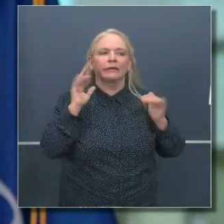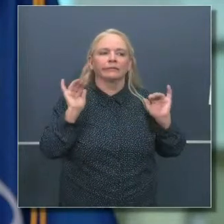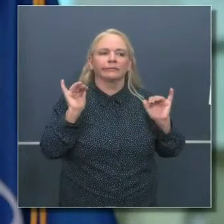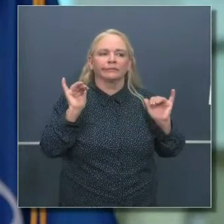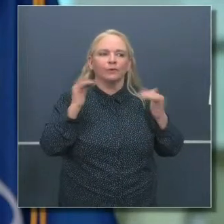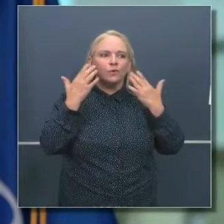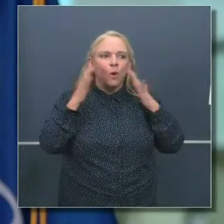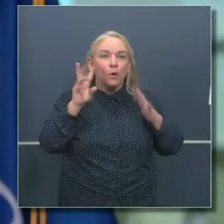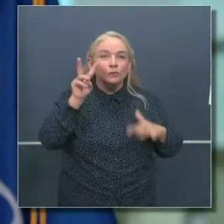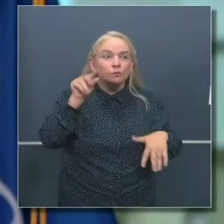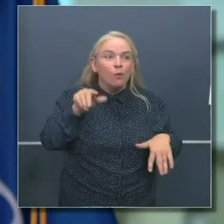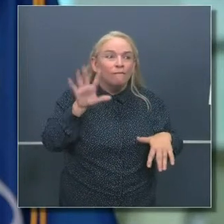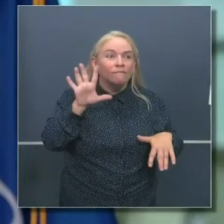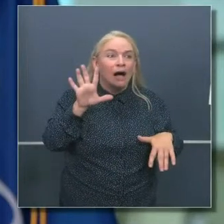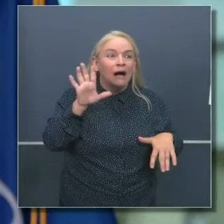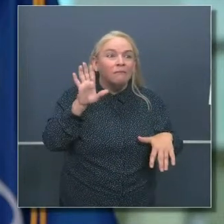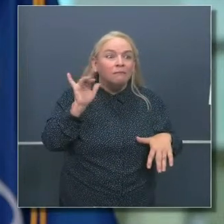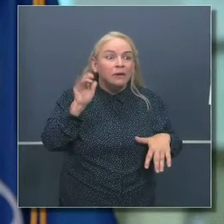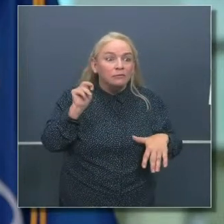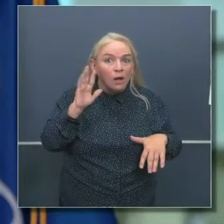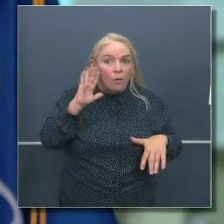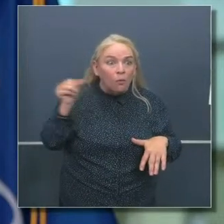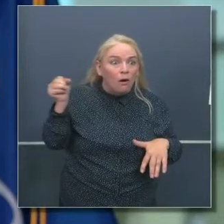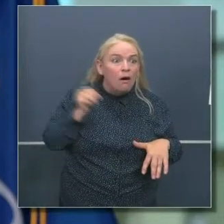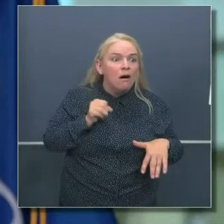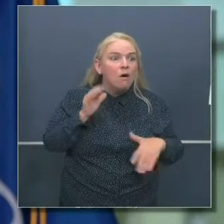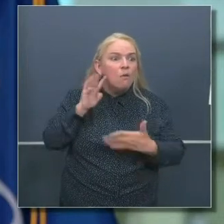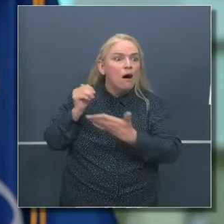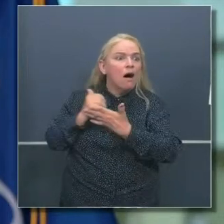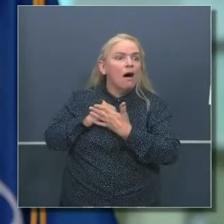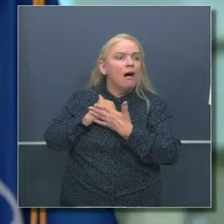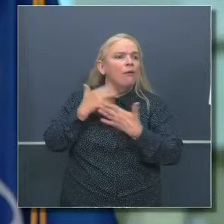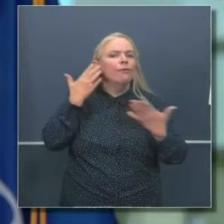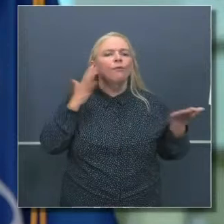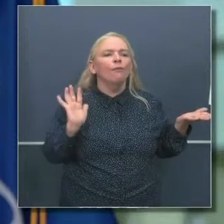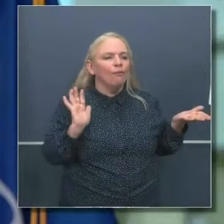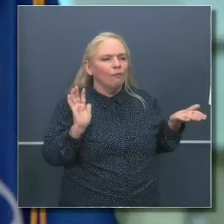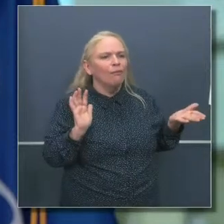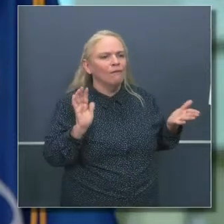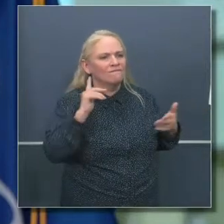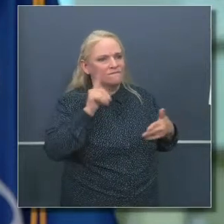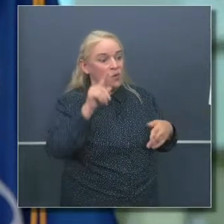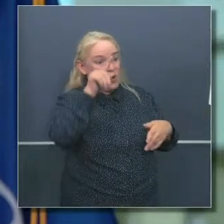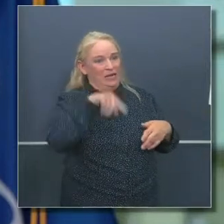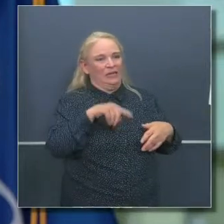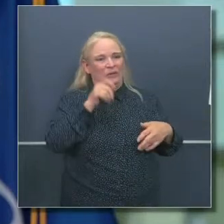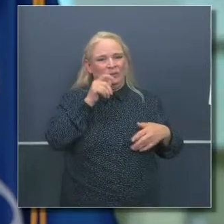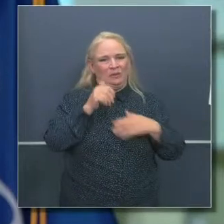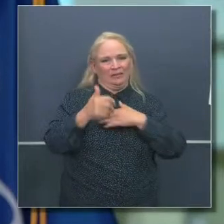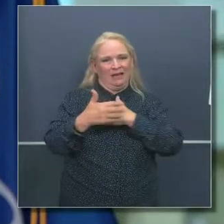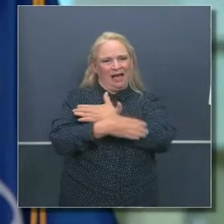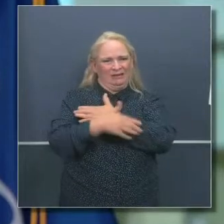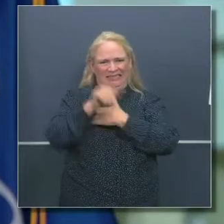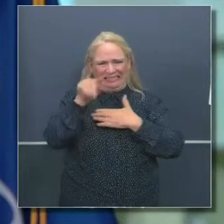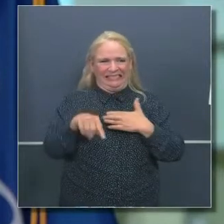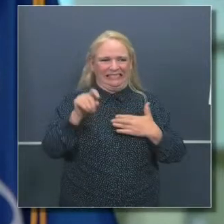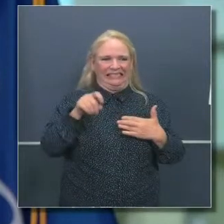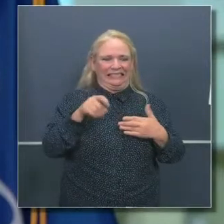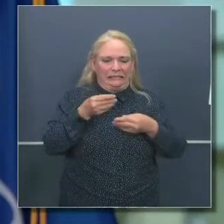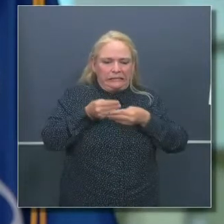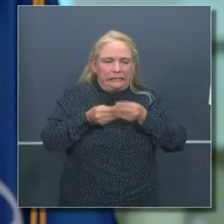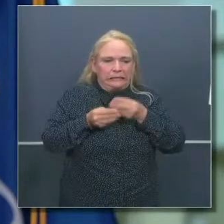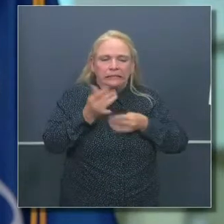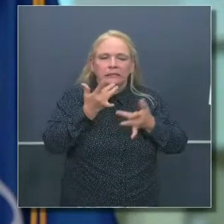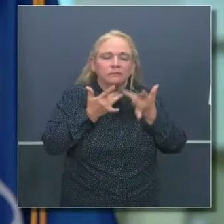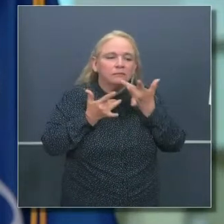billion is a significant amount of money for counties that are struggling right now, particularly with related costs associated with